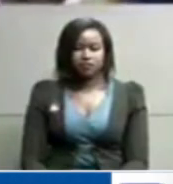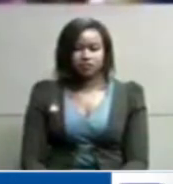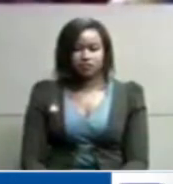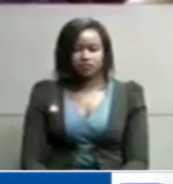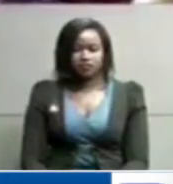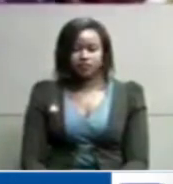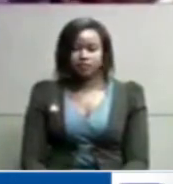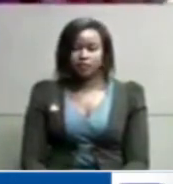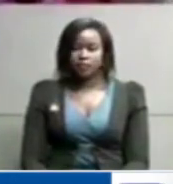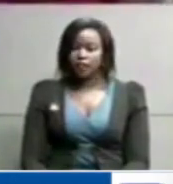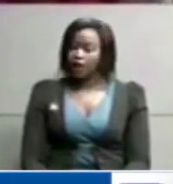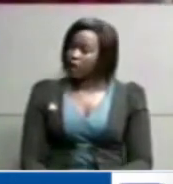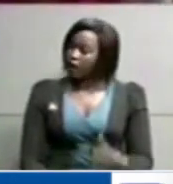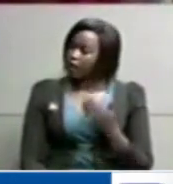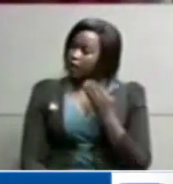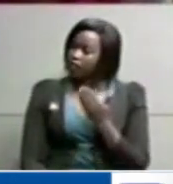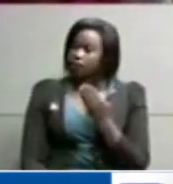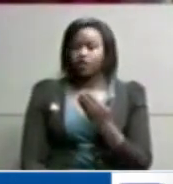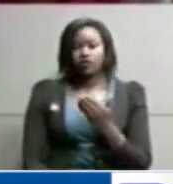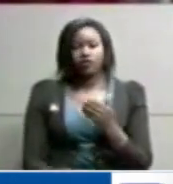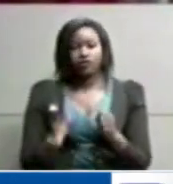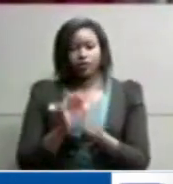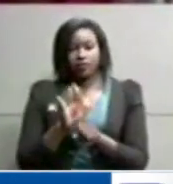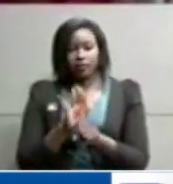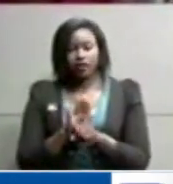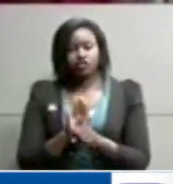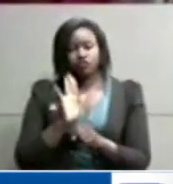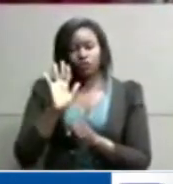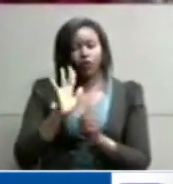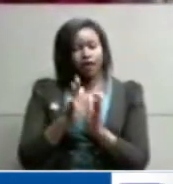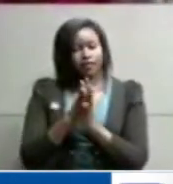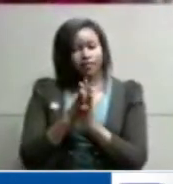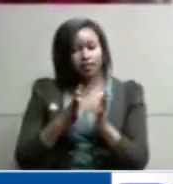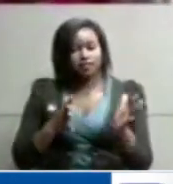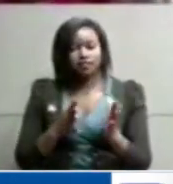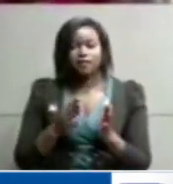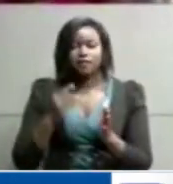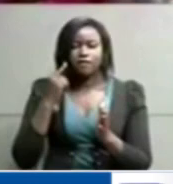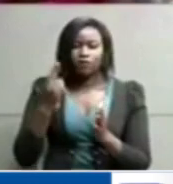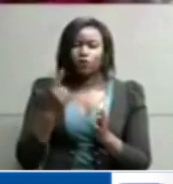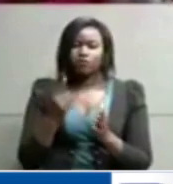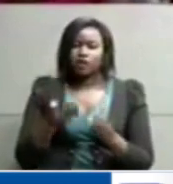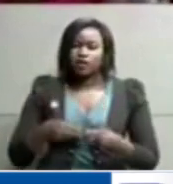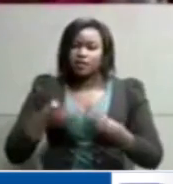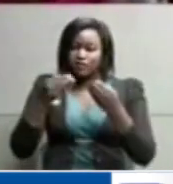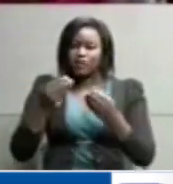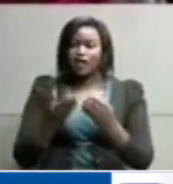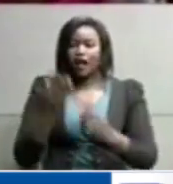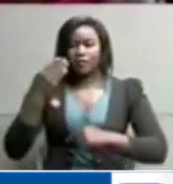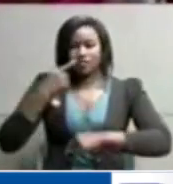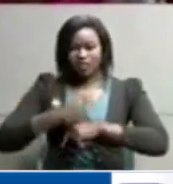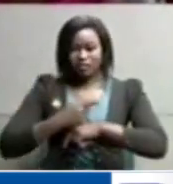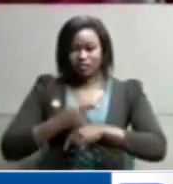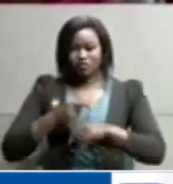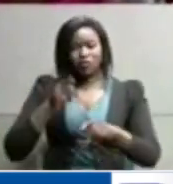Thank you very much, Excellency, for updating the public again following.